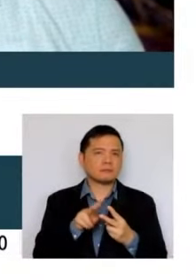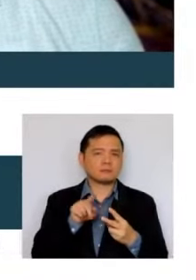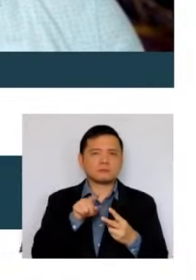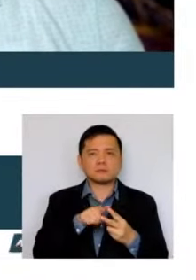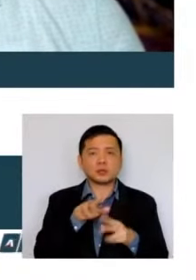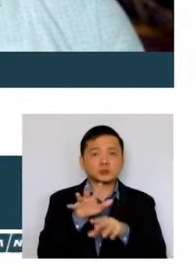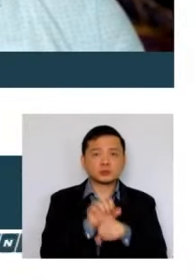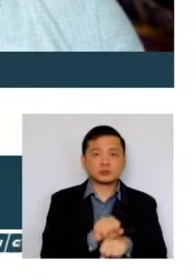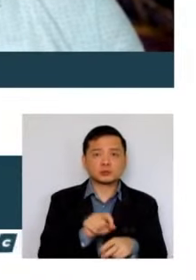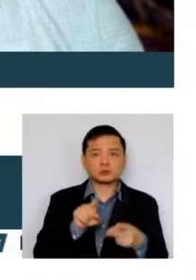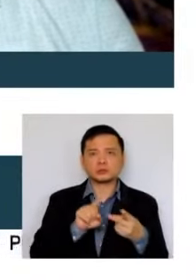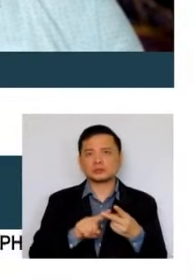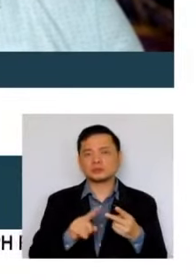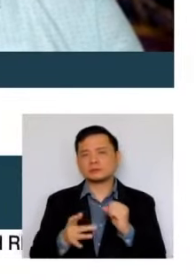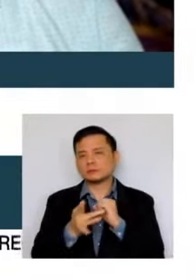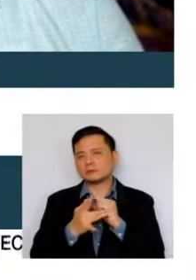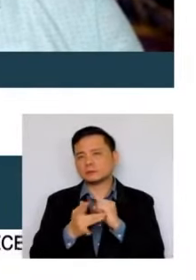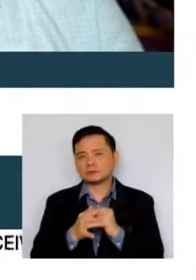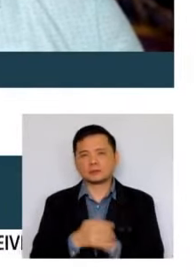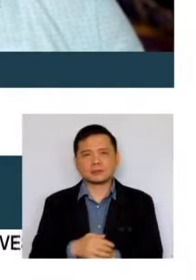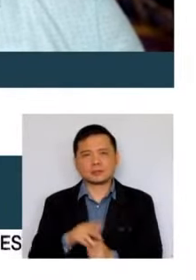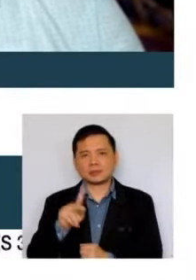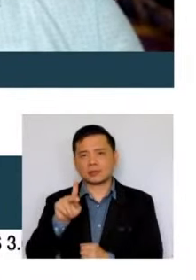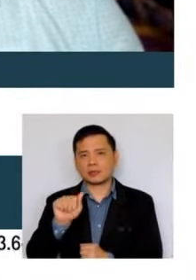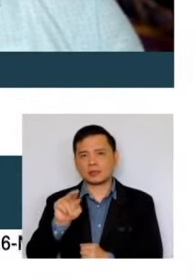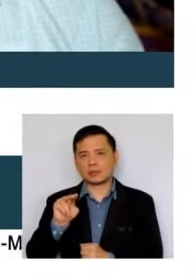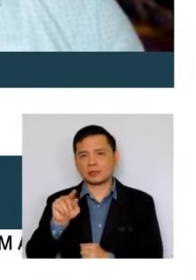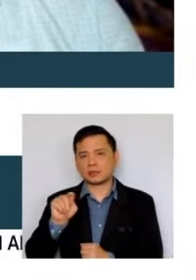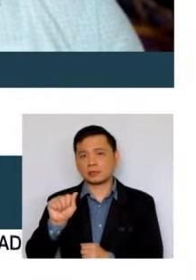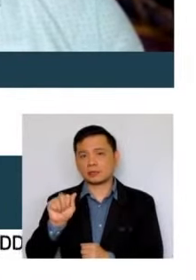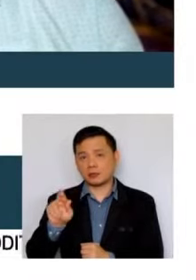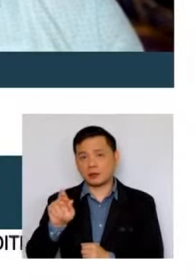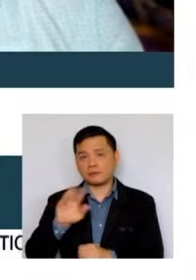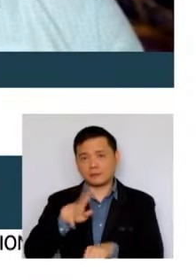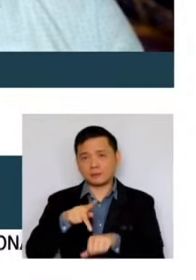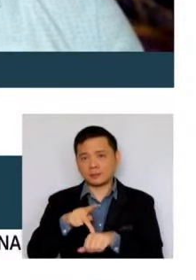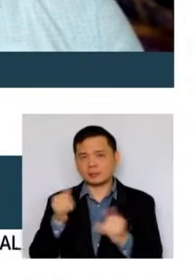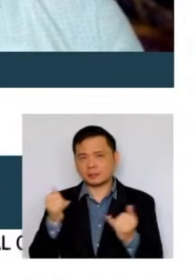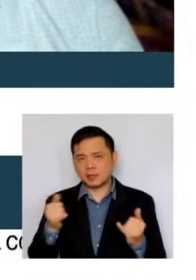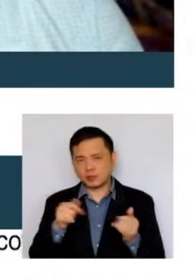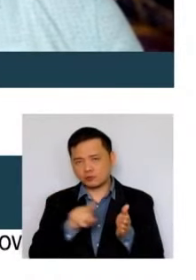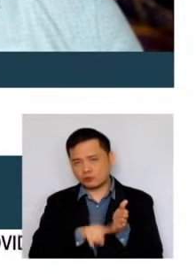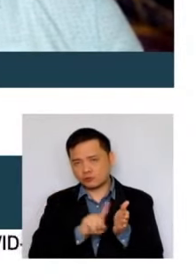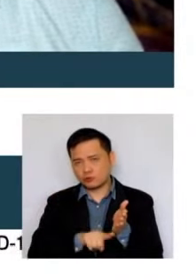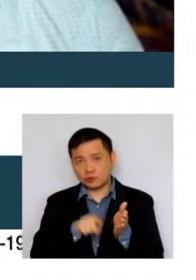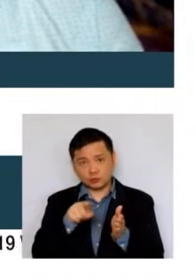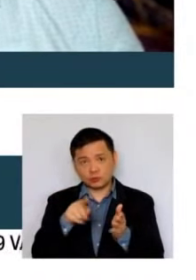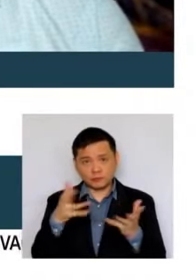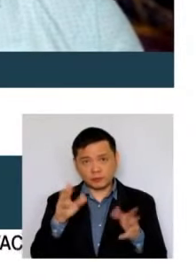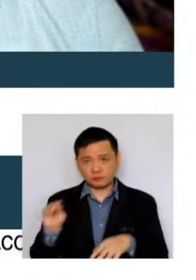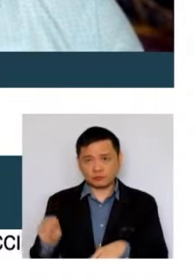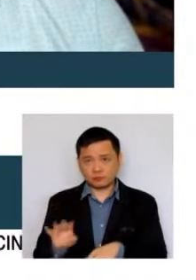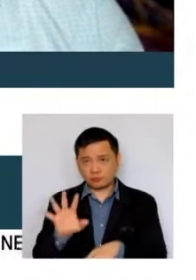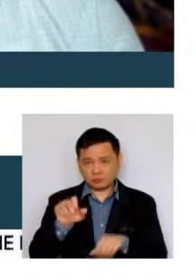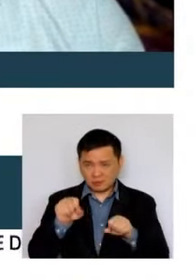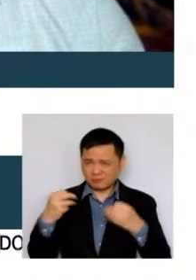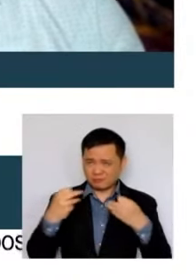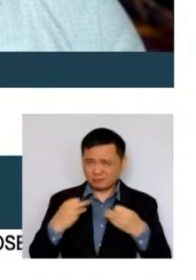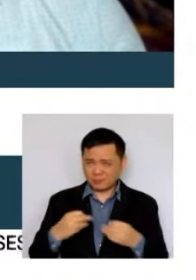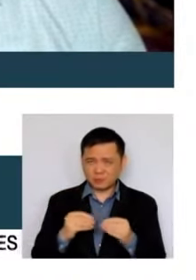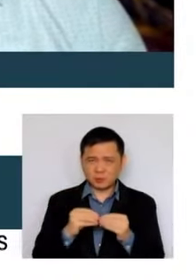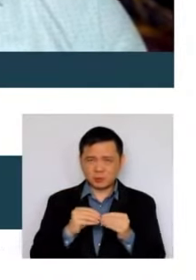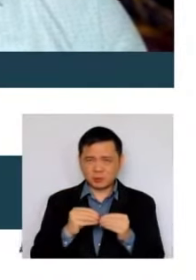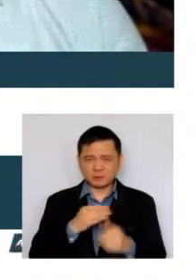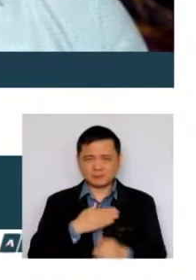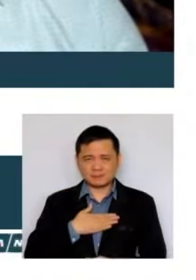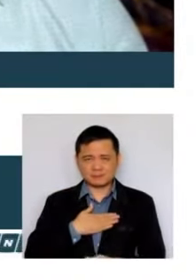Kantar Philippines is monitoring that, and you did a quick graphic on that. Can you help us go through some of the highlights?